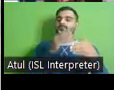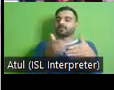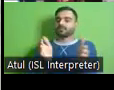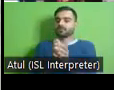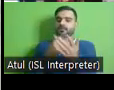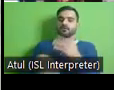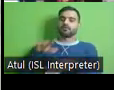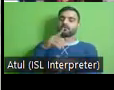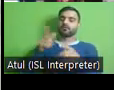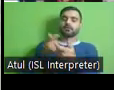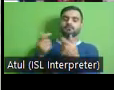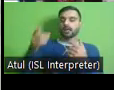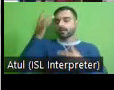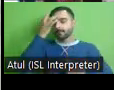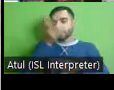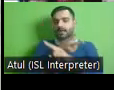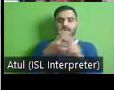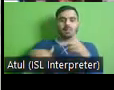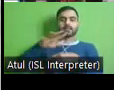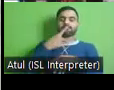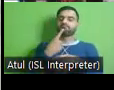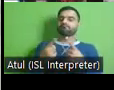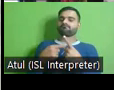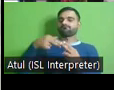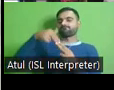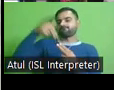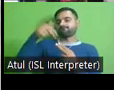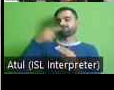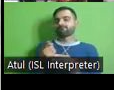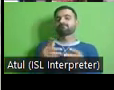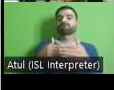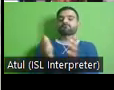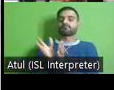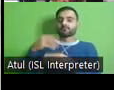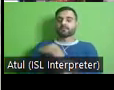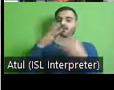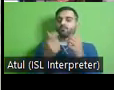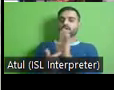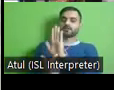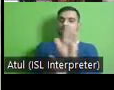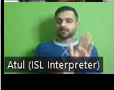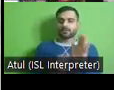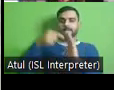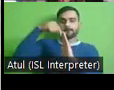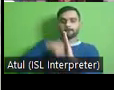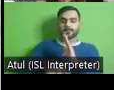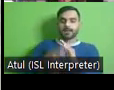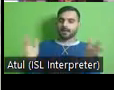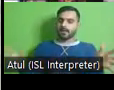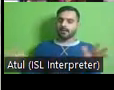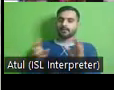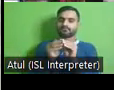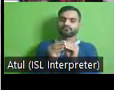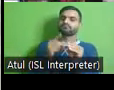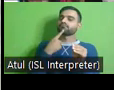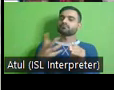drought, fire, and disease. Now, there's a lot to say about these authorities, and I'm going to present in brief here what I have elaborated